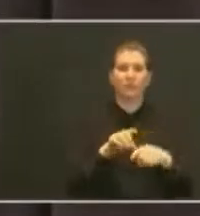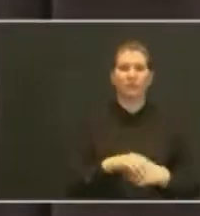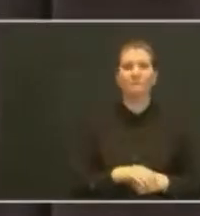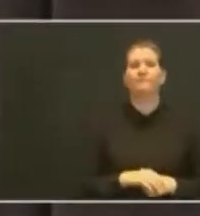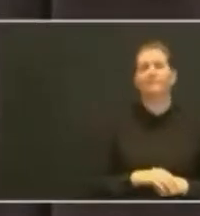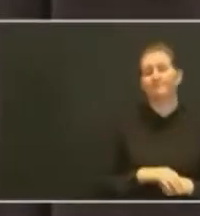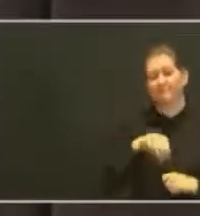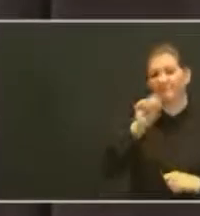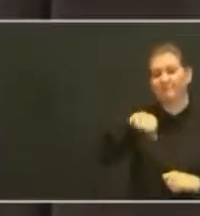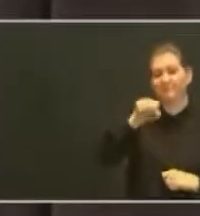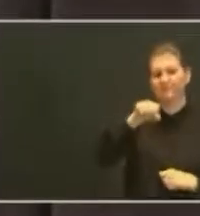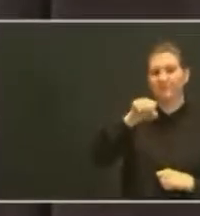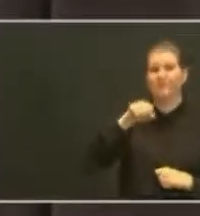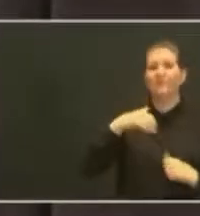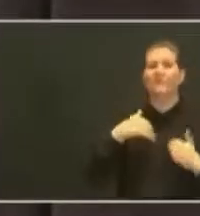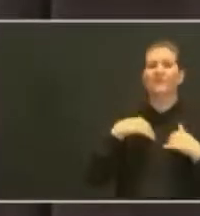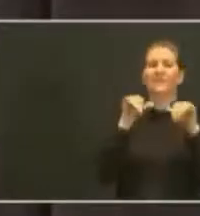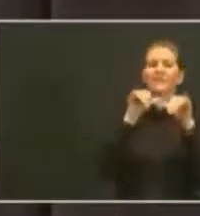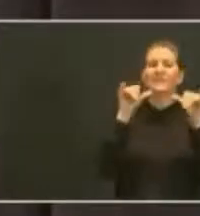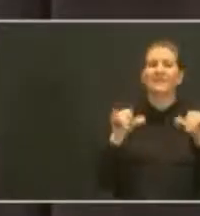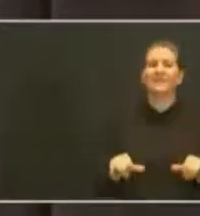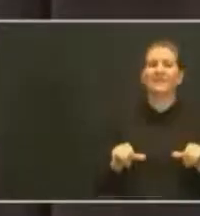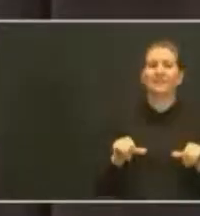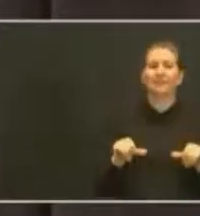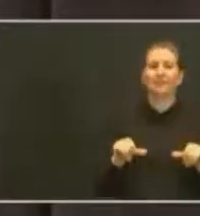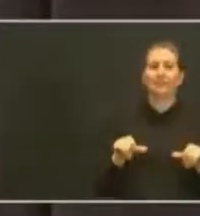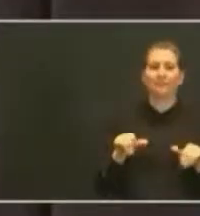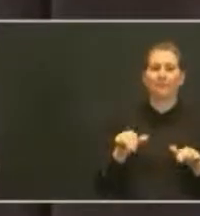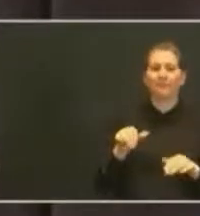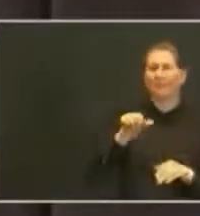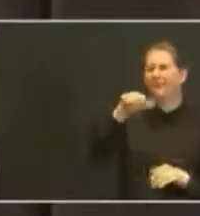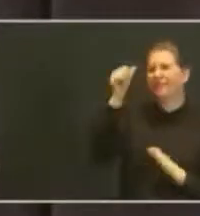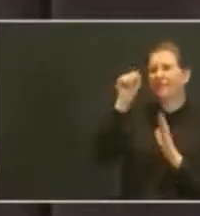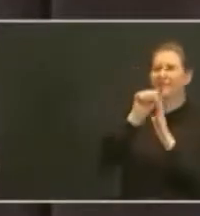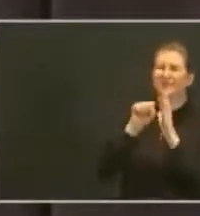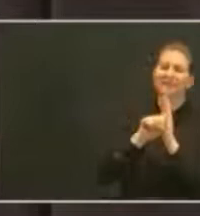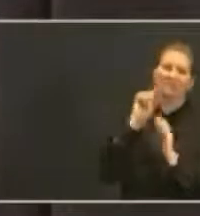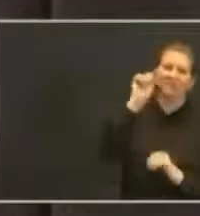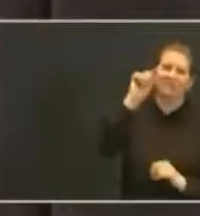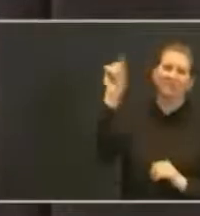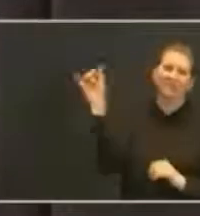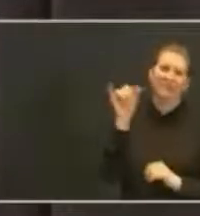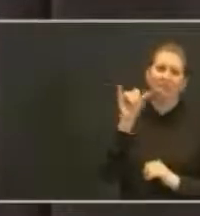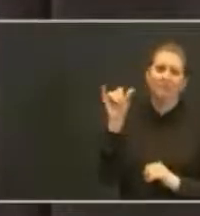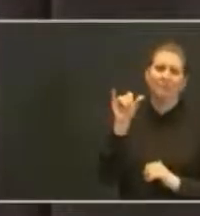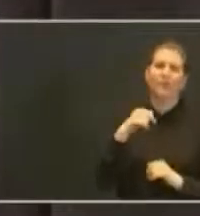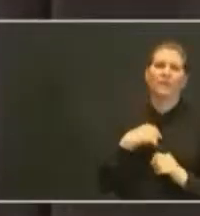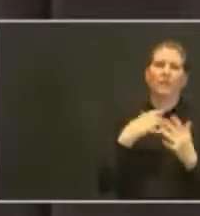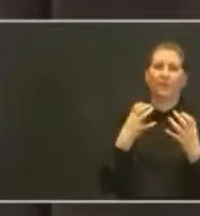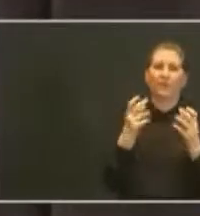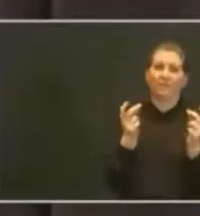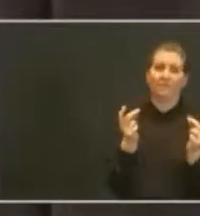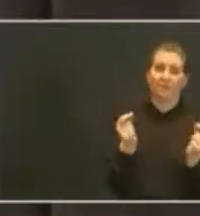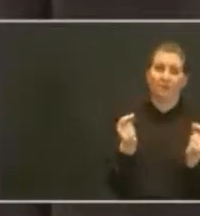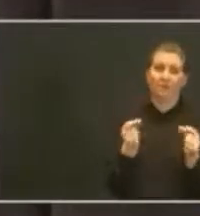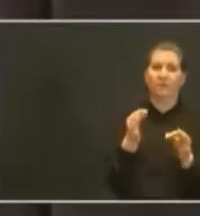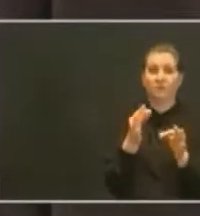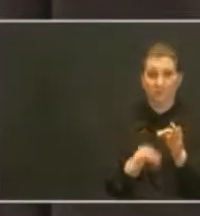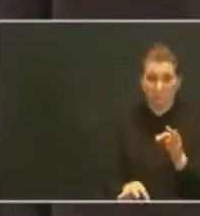system established, similar to the way other states are doing. In order to go faster and simpler, the system is based